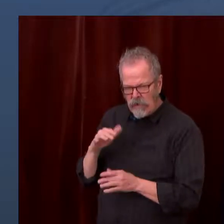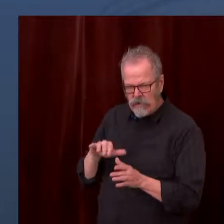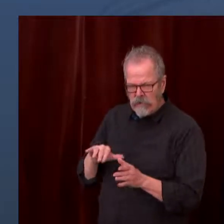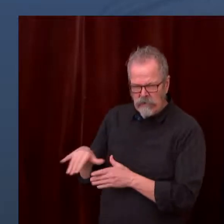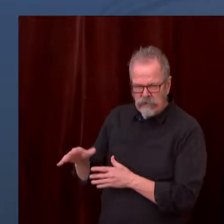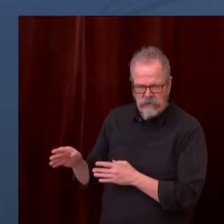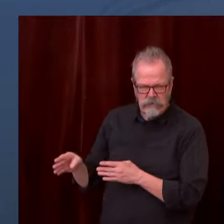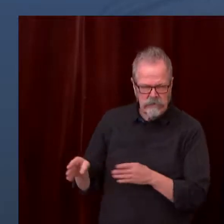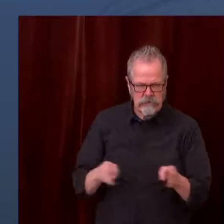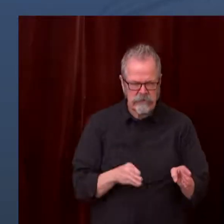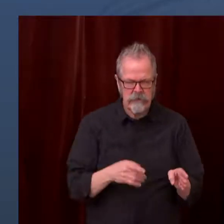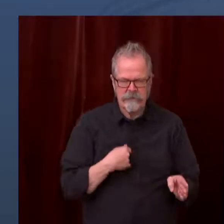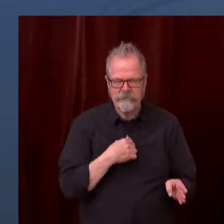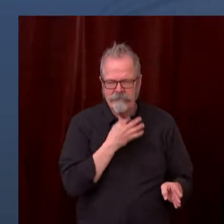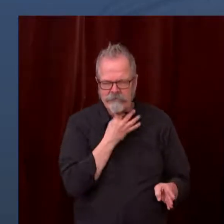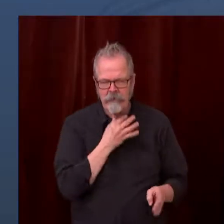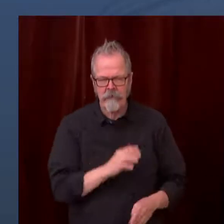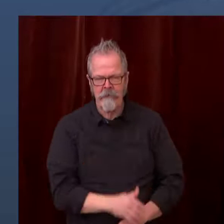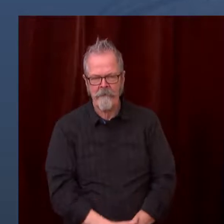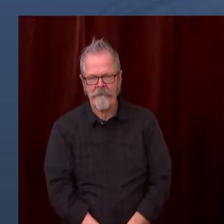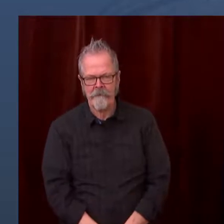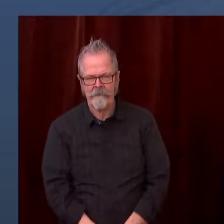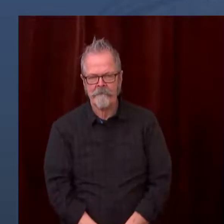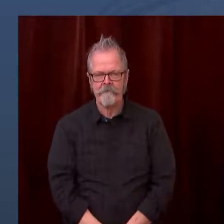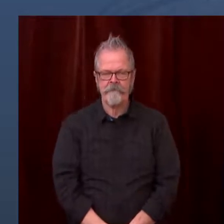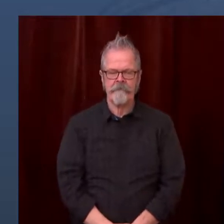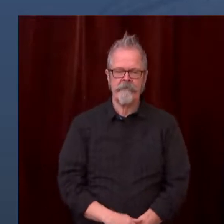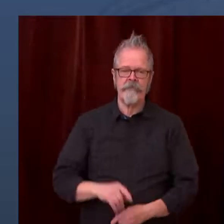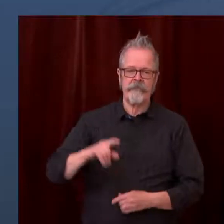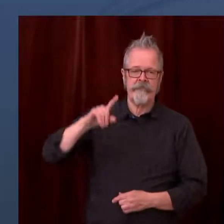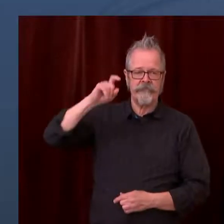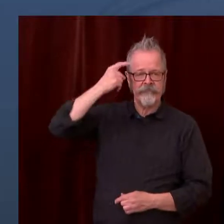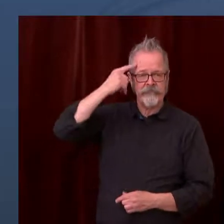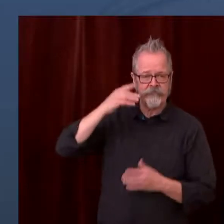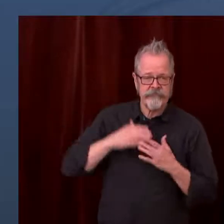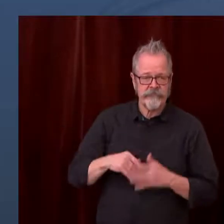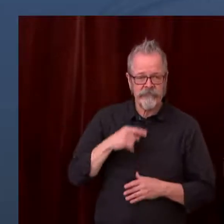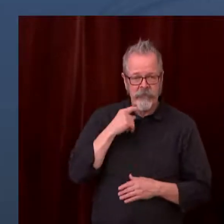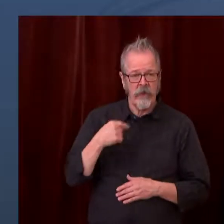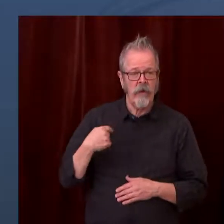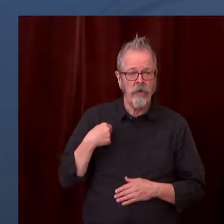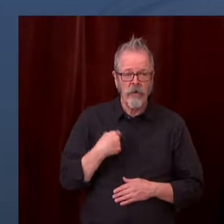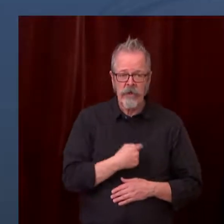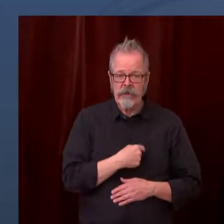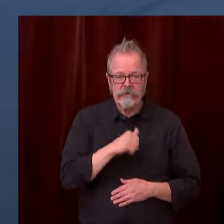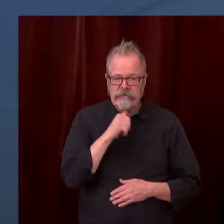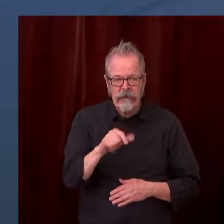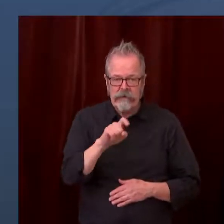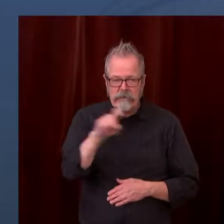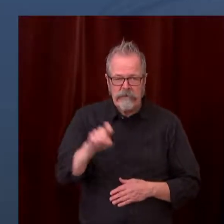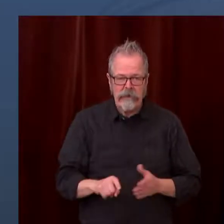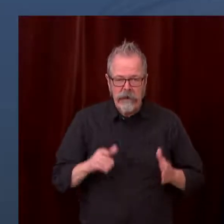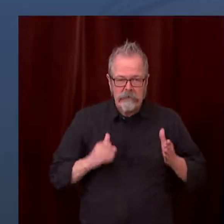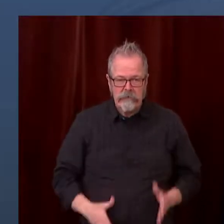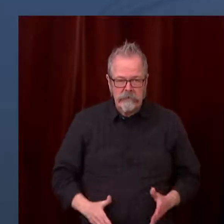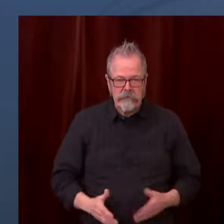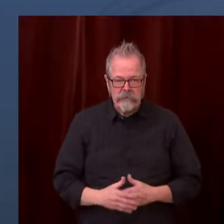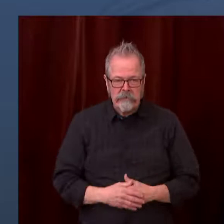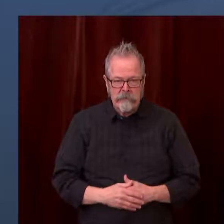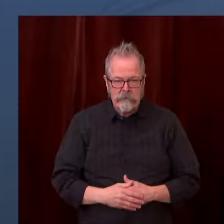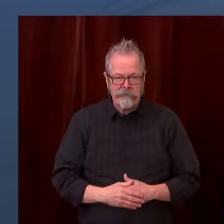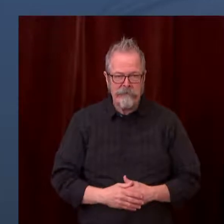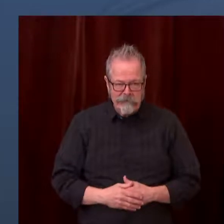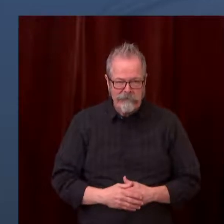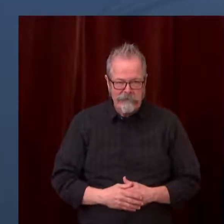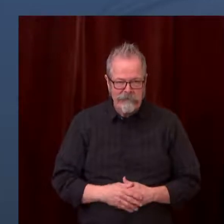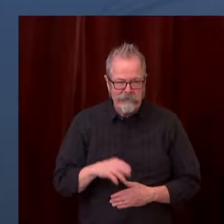not following the leadership of Texas on this because we have saved perhaps 11,000 people by